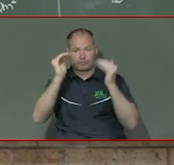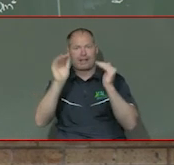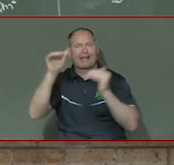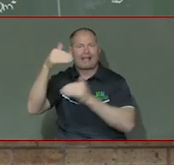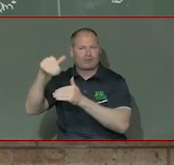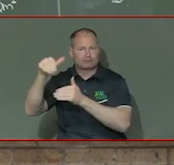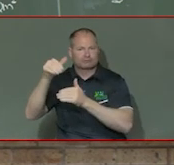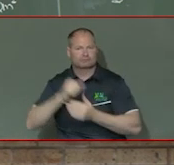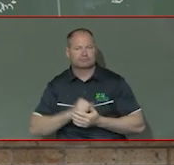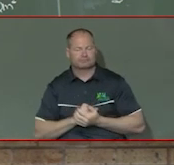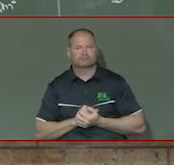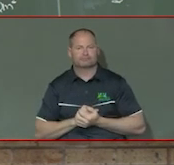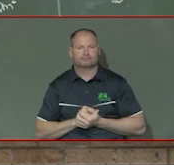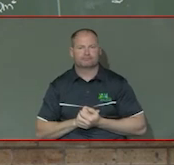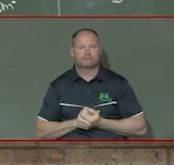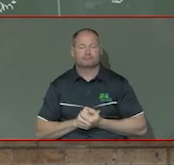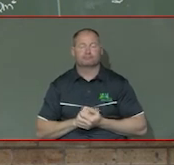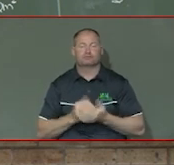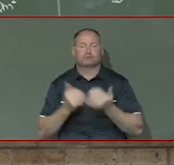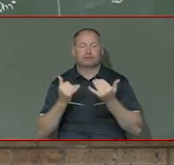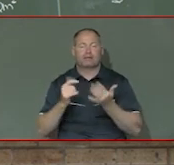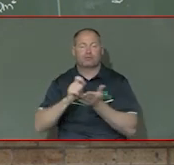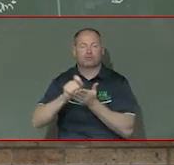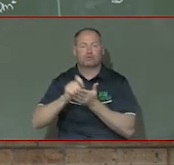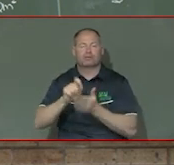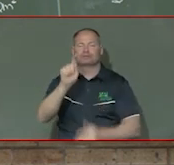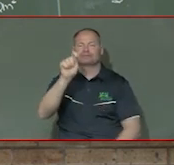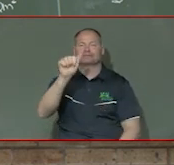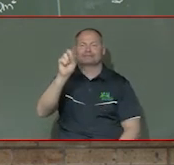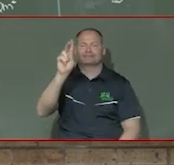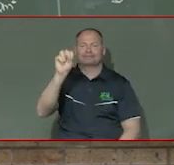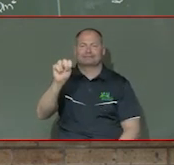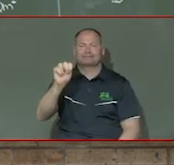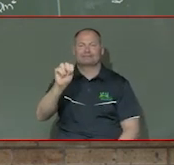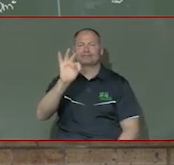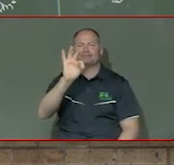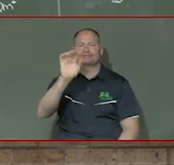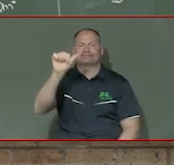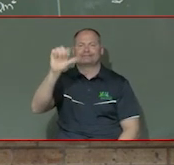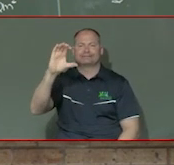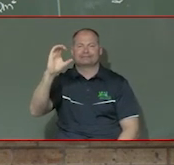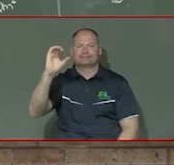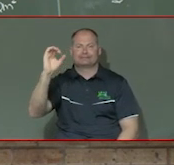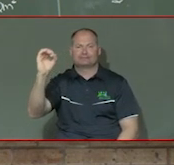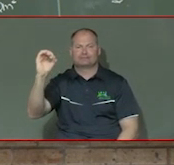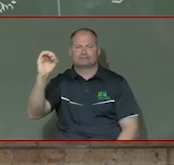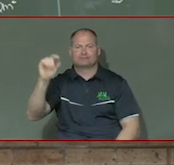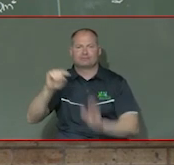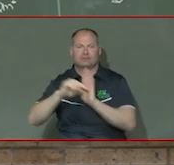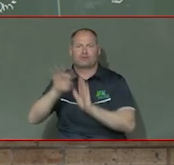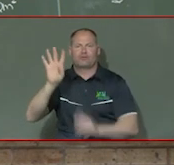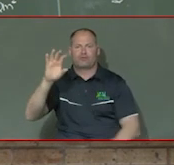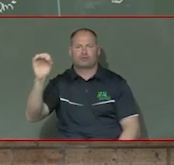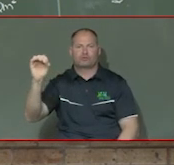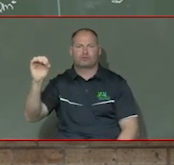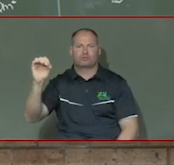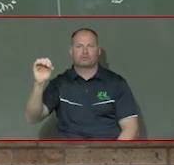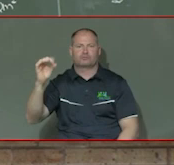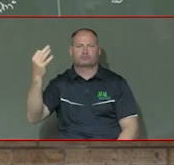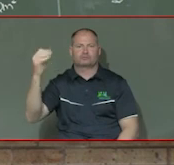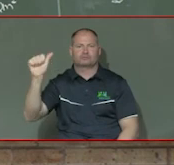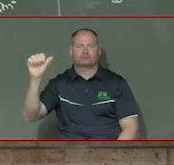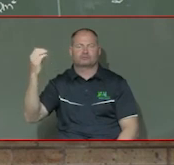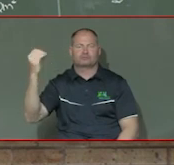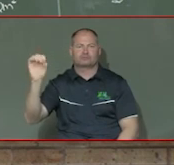here becomes the tan of 360 degrees, or 540 minus 360 is 180